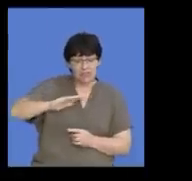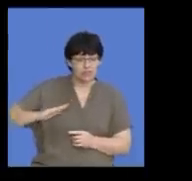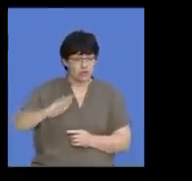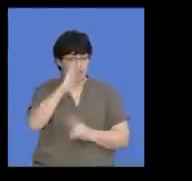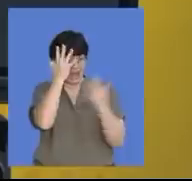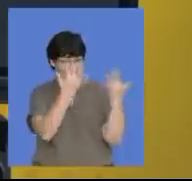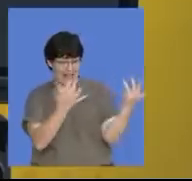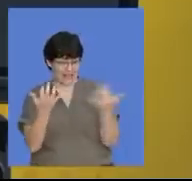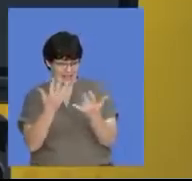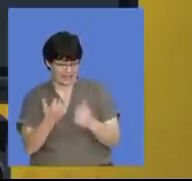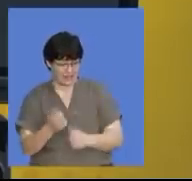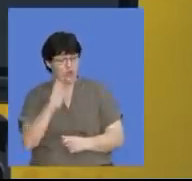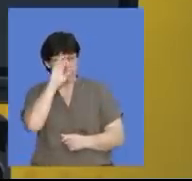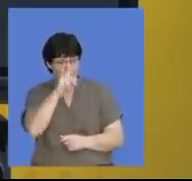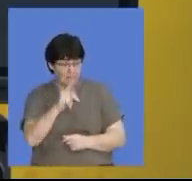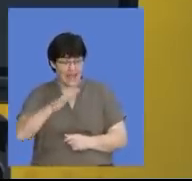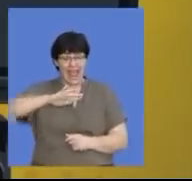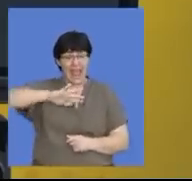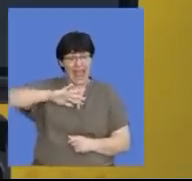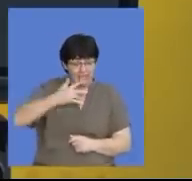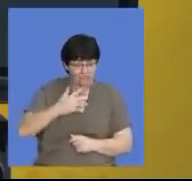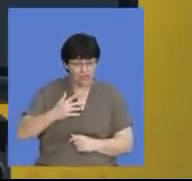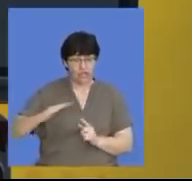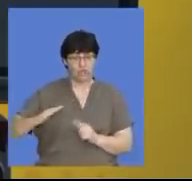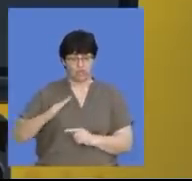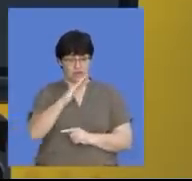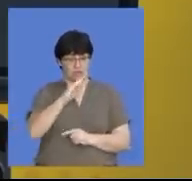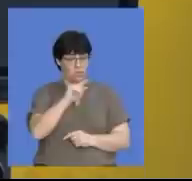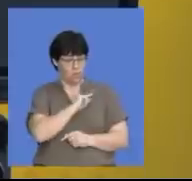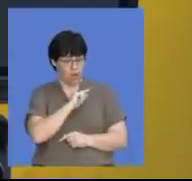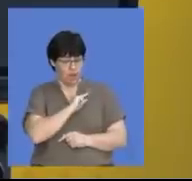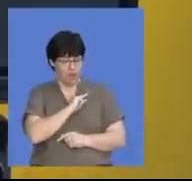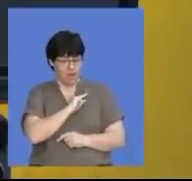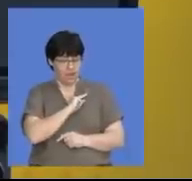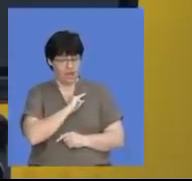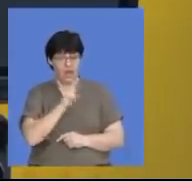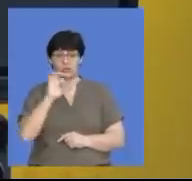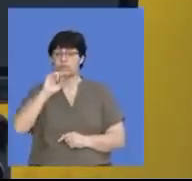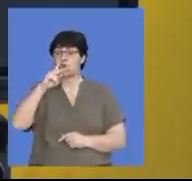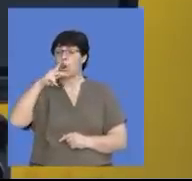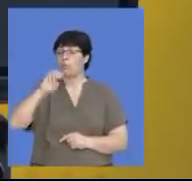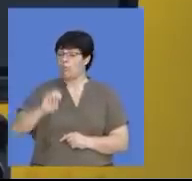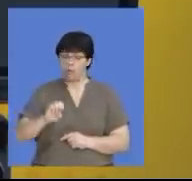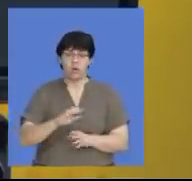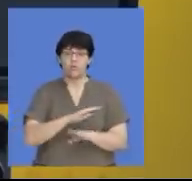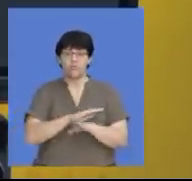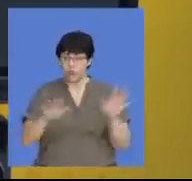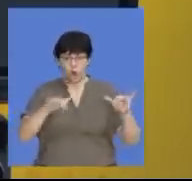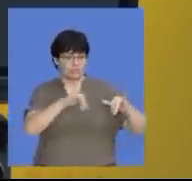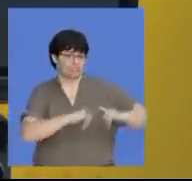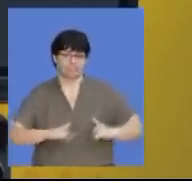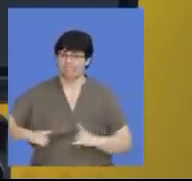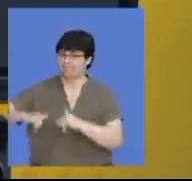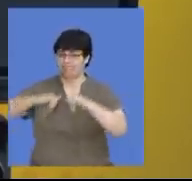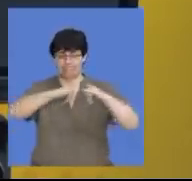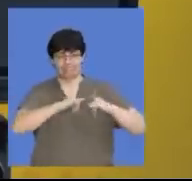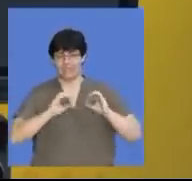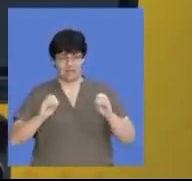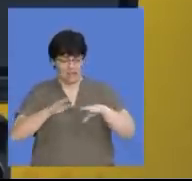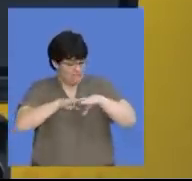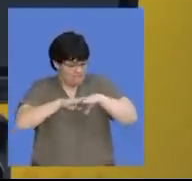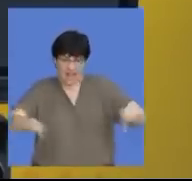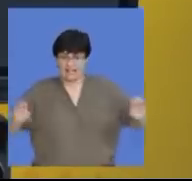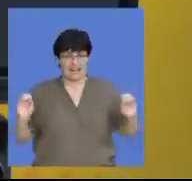will remember we calculate average gradient because slopes on the Earth's surface are not uniform, not